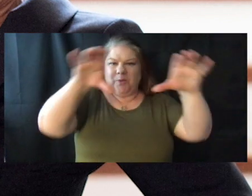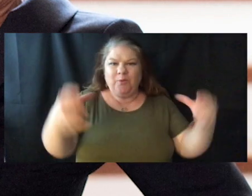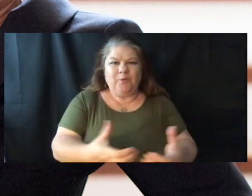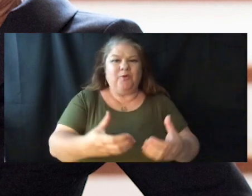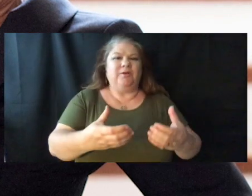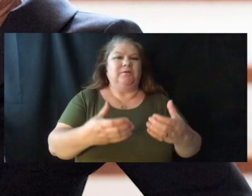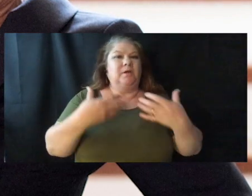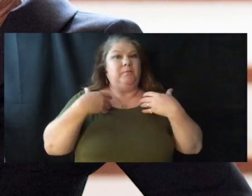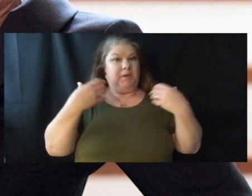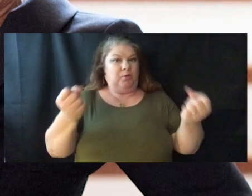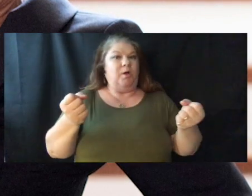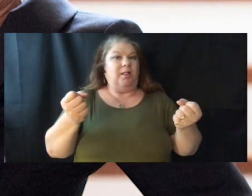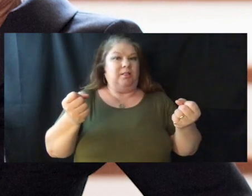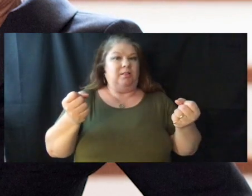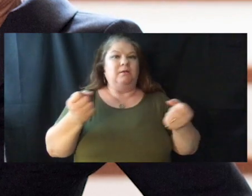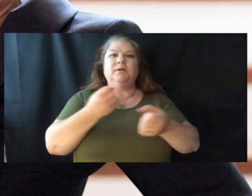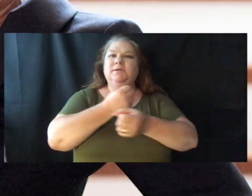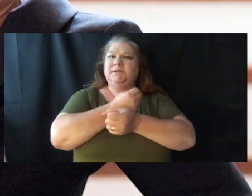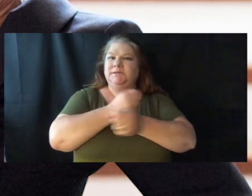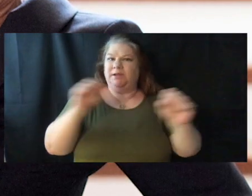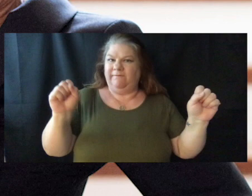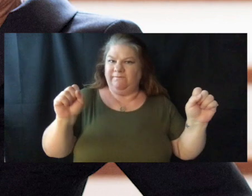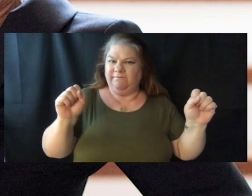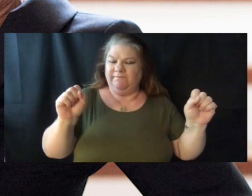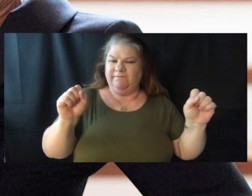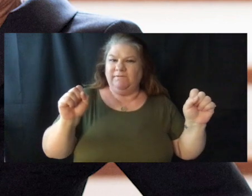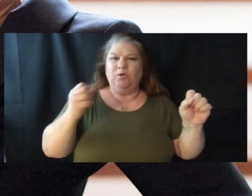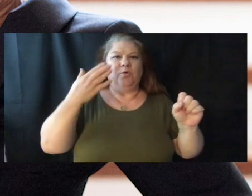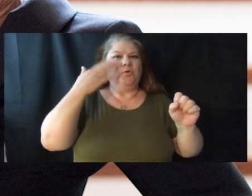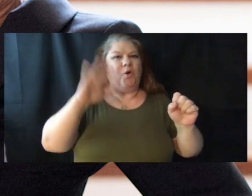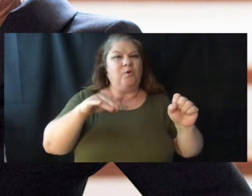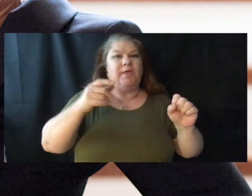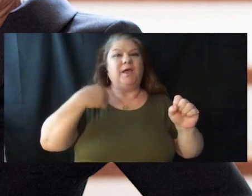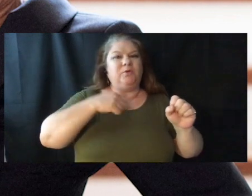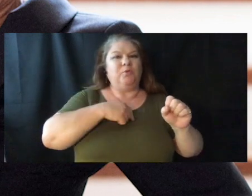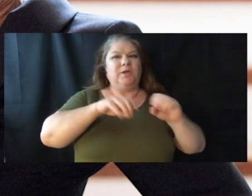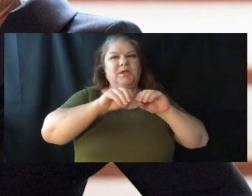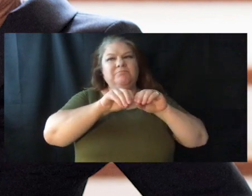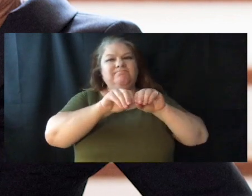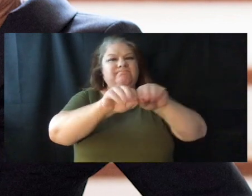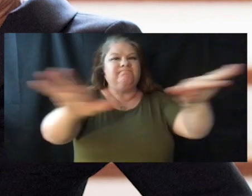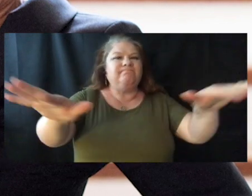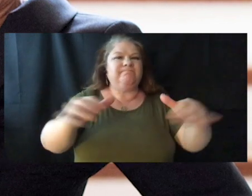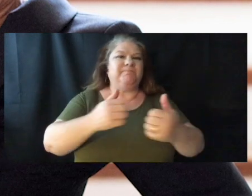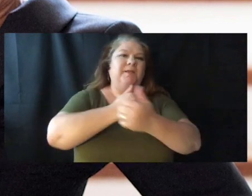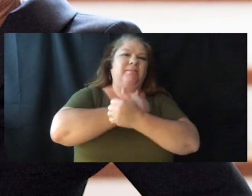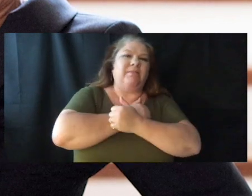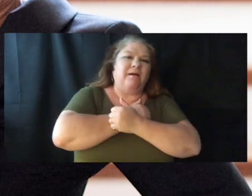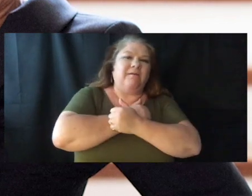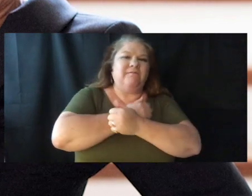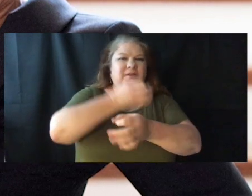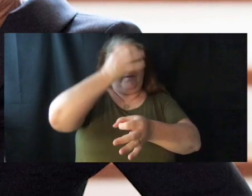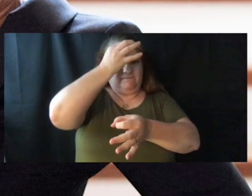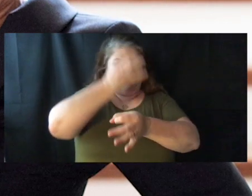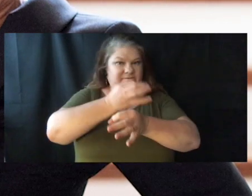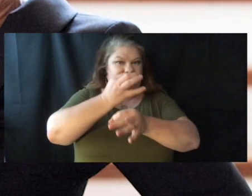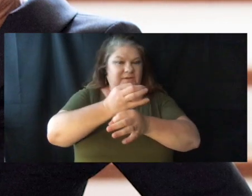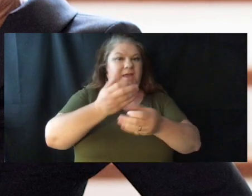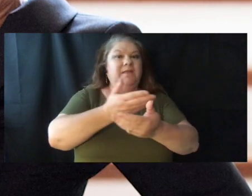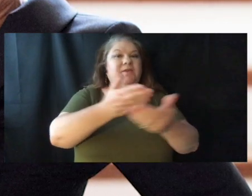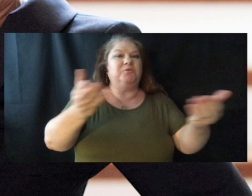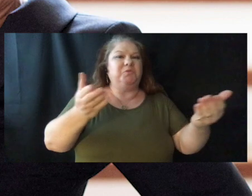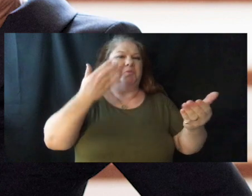there, be well, be safe, and know that we're sending our love and our great